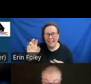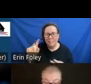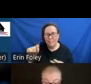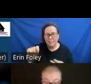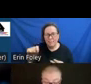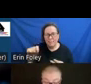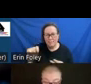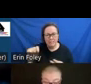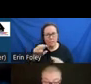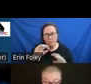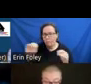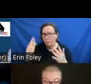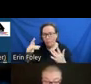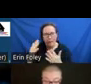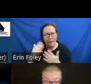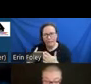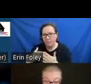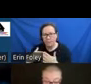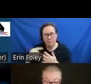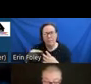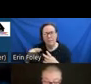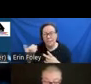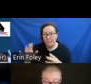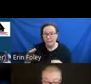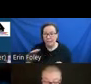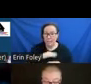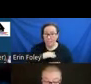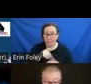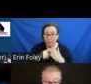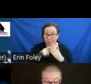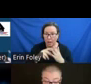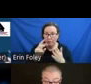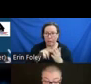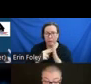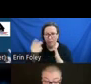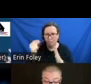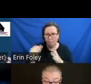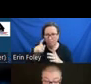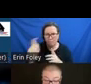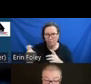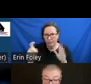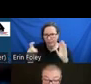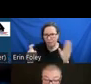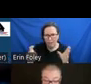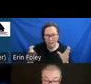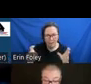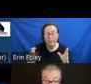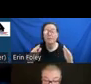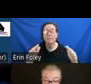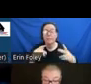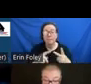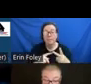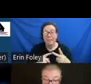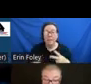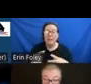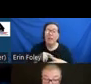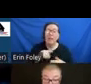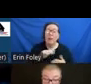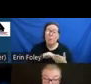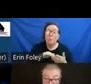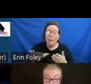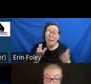to be a waiting list. Whereas waiver services can have a cap on the number of people who receive